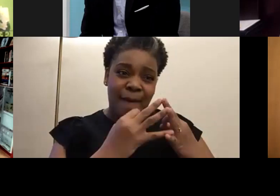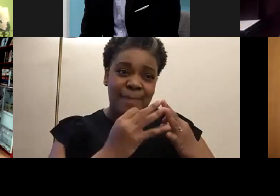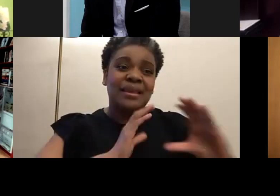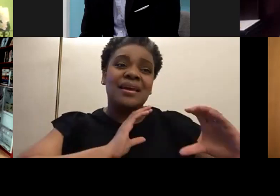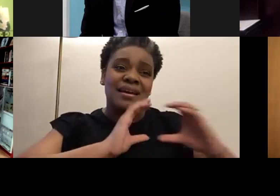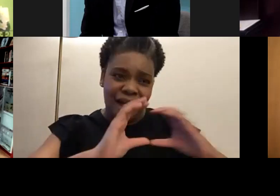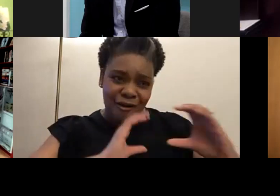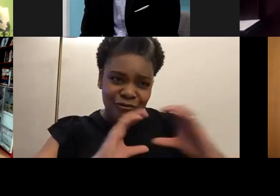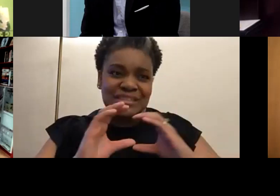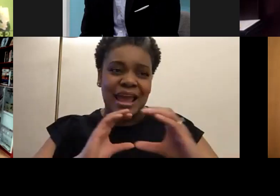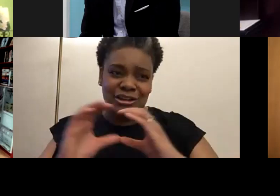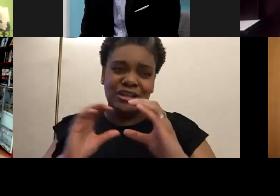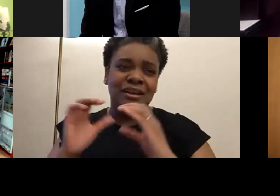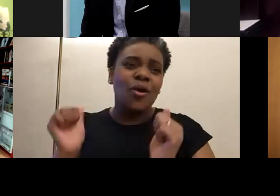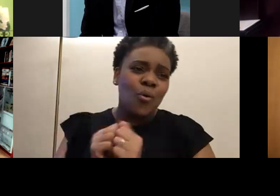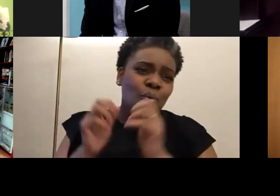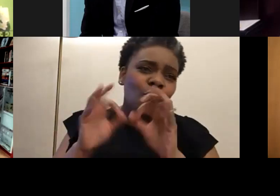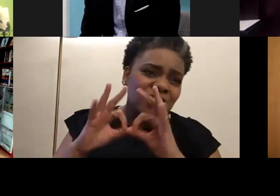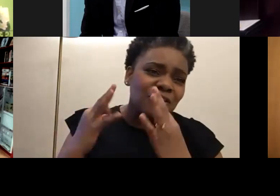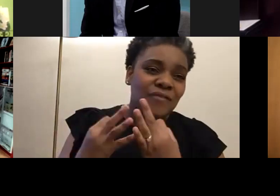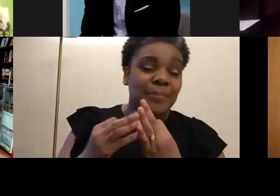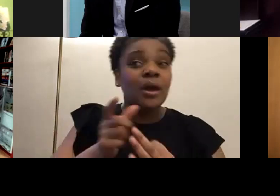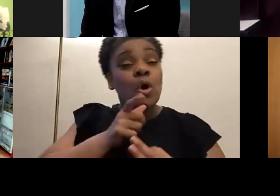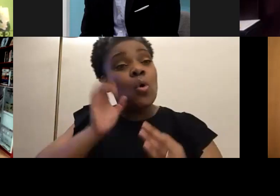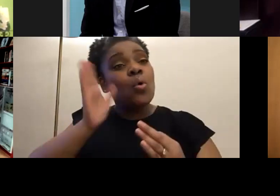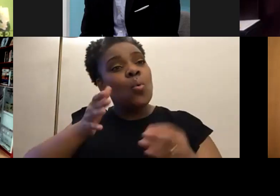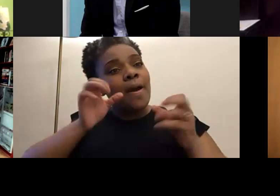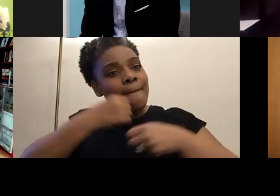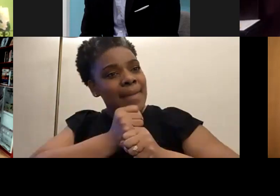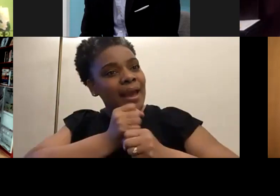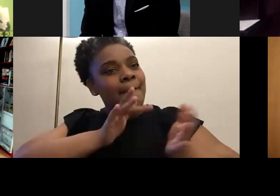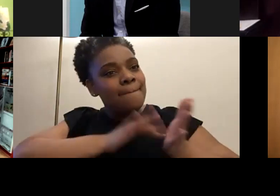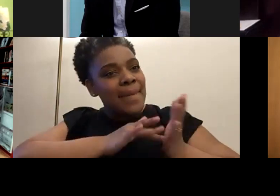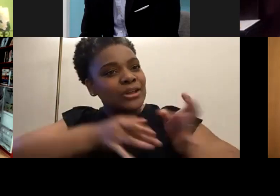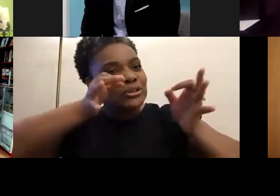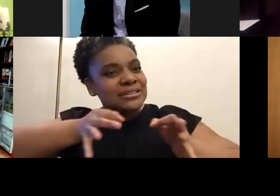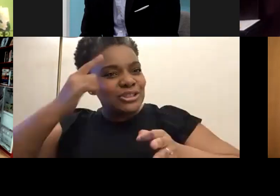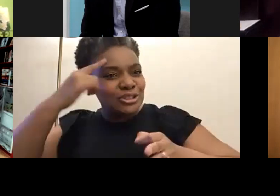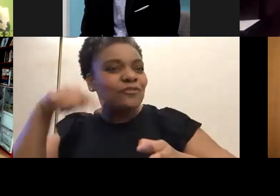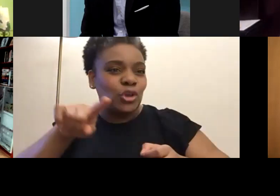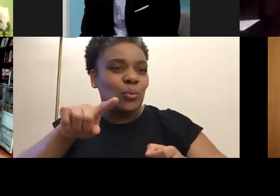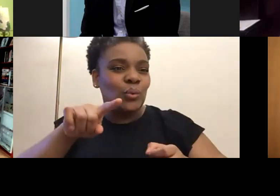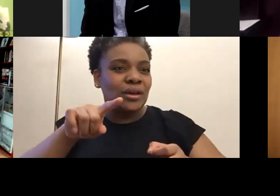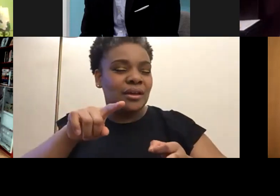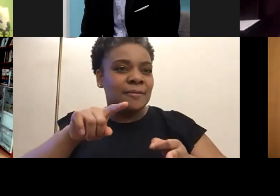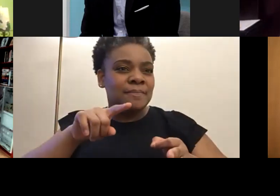decision maker, or who you might be a medical decision maker for, and make sure that everyone's on the same page, that you have up-to-date information about them, and that a